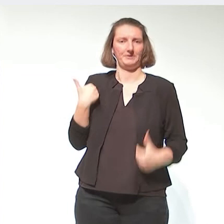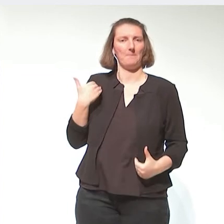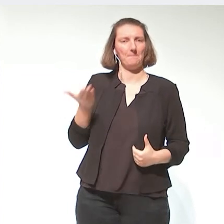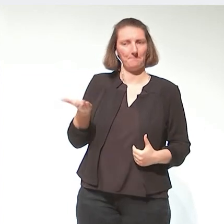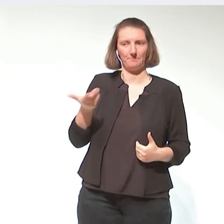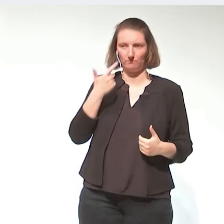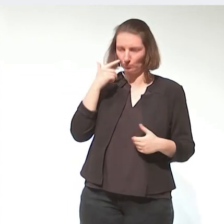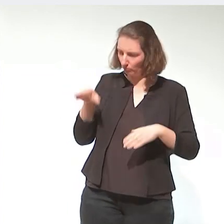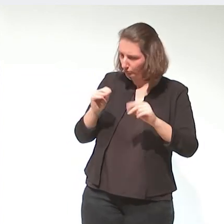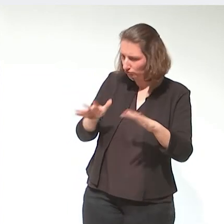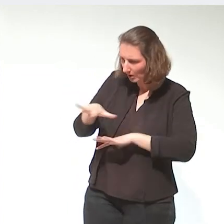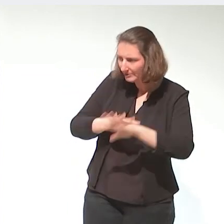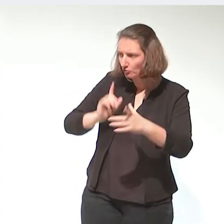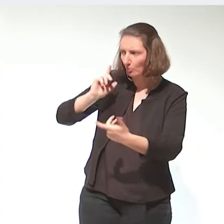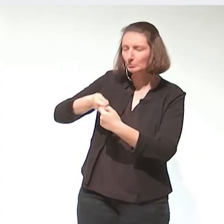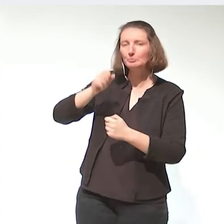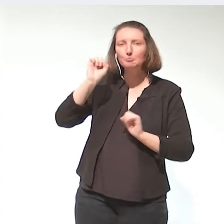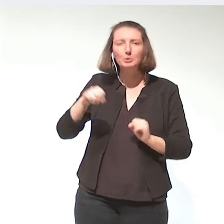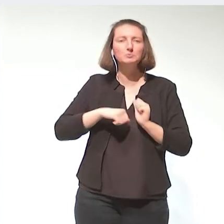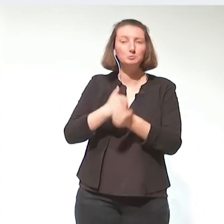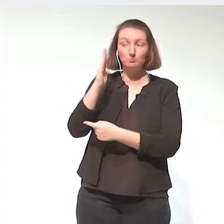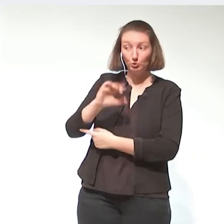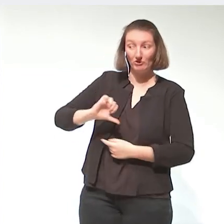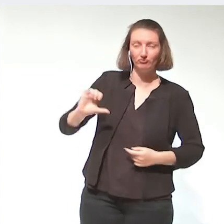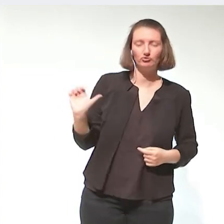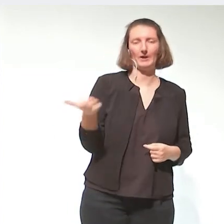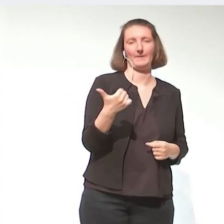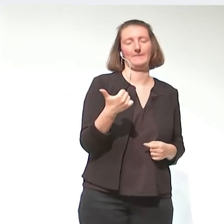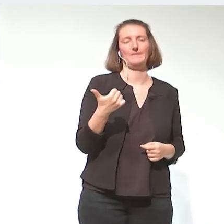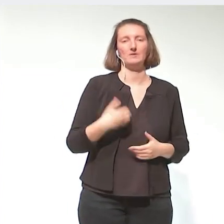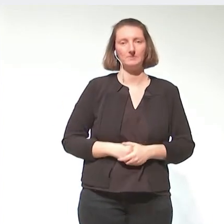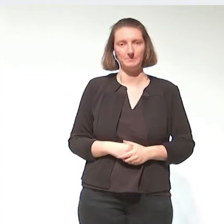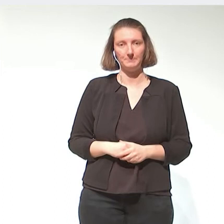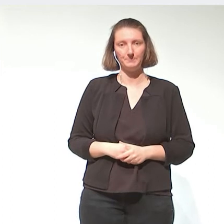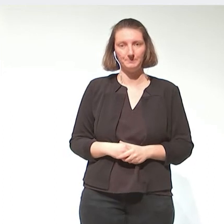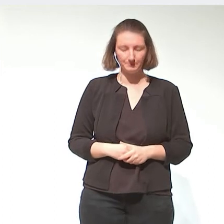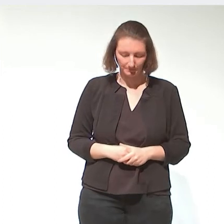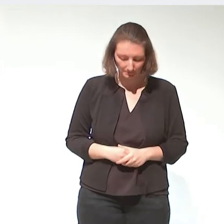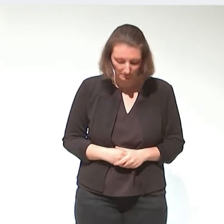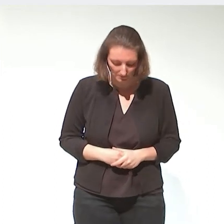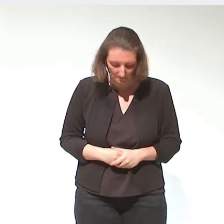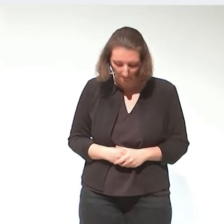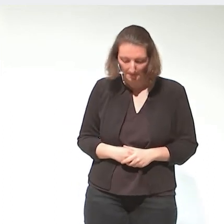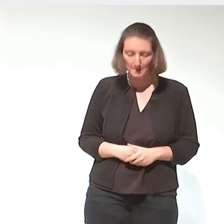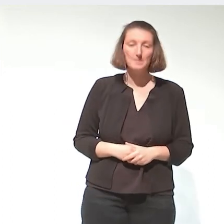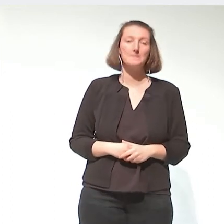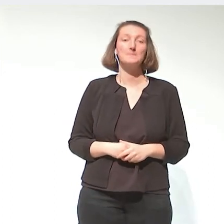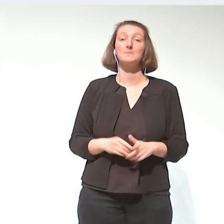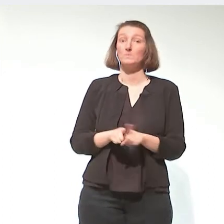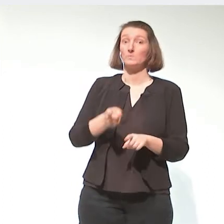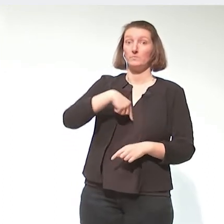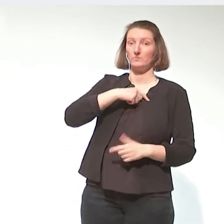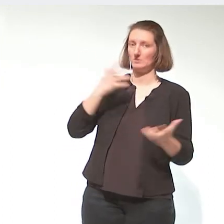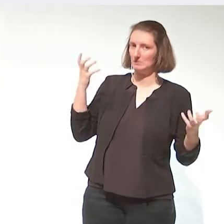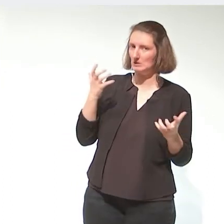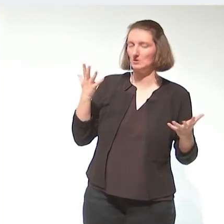to set up adapted workstations for the disabled. So